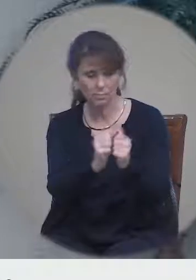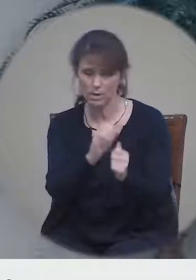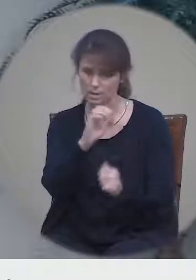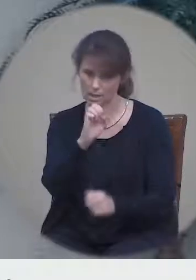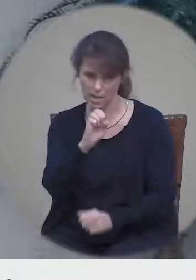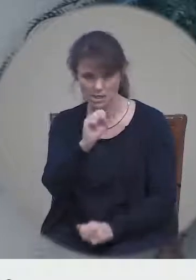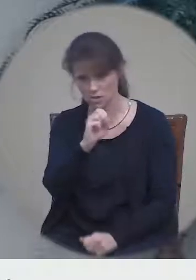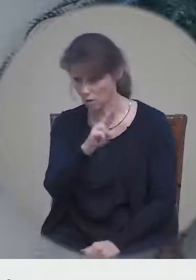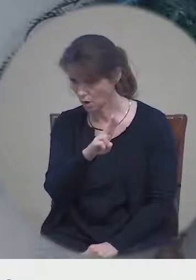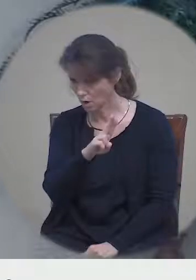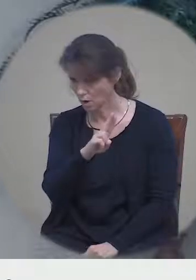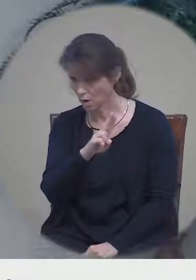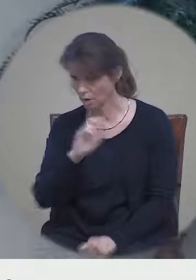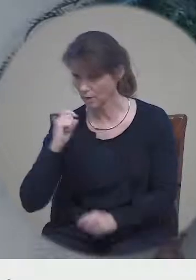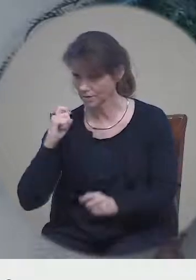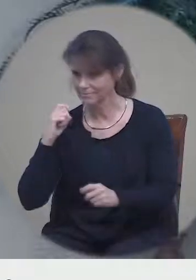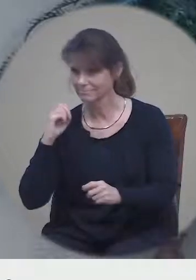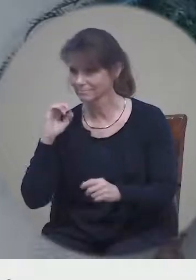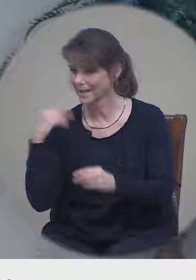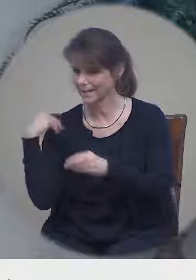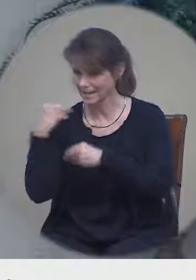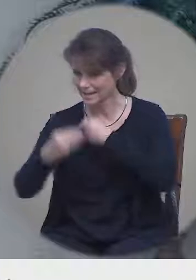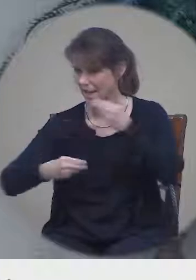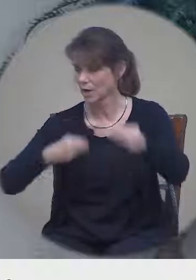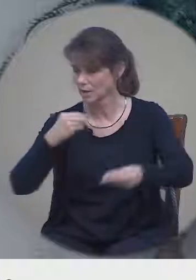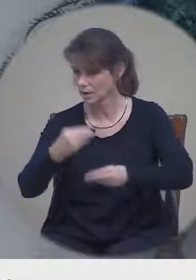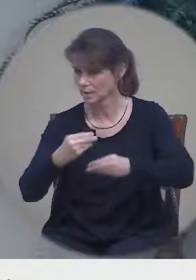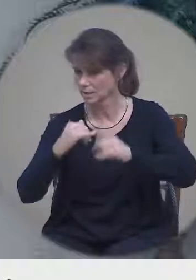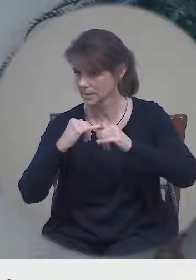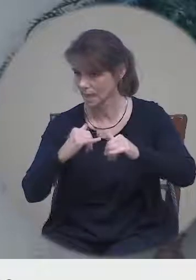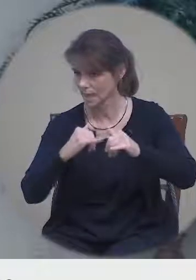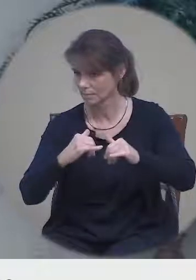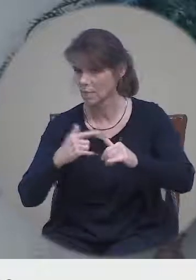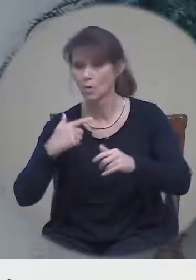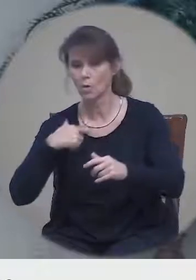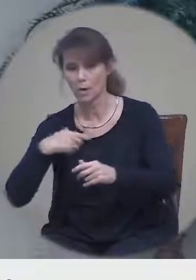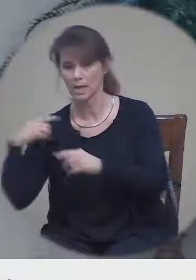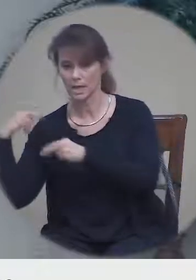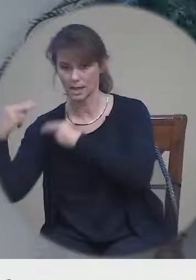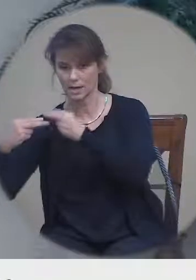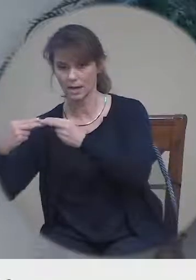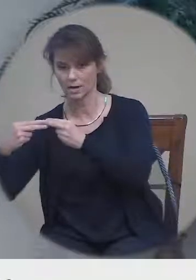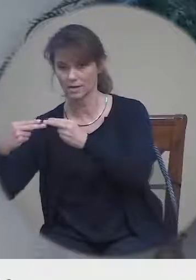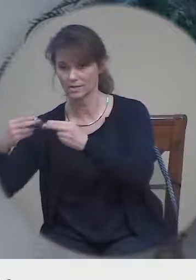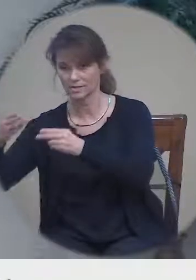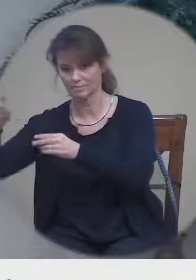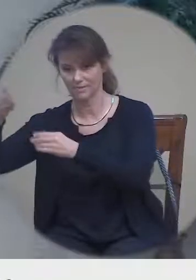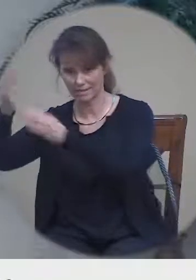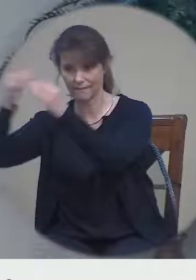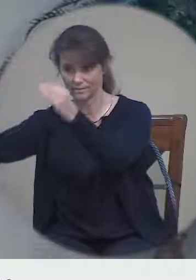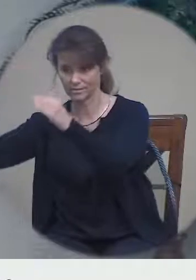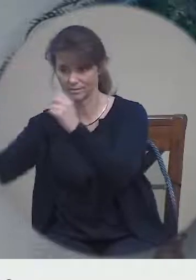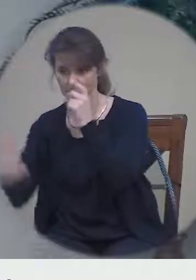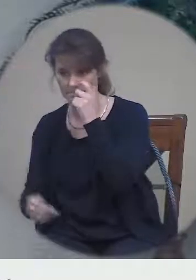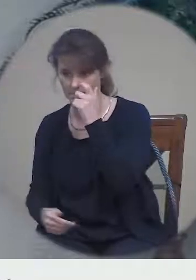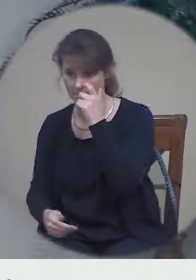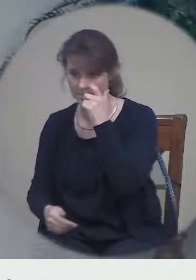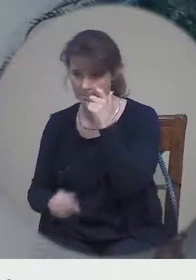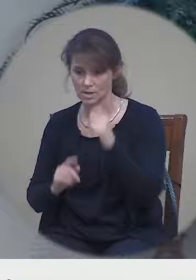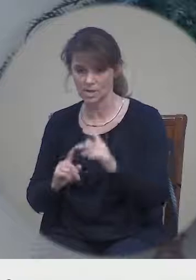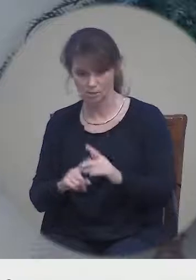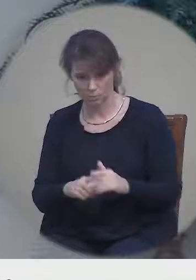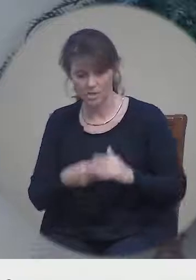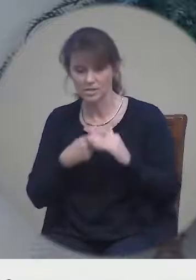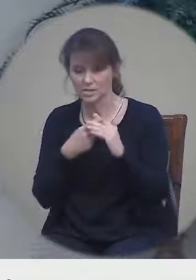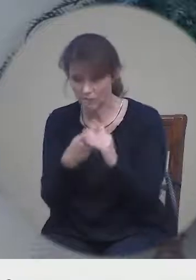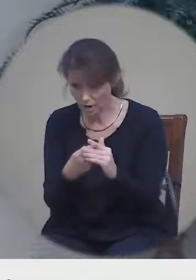us. Nonetheless, the message again is, you start, you endure, you finish, then the reward. Mike, did you want to say